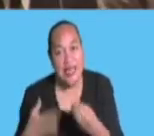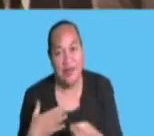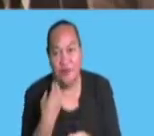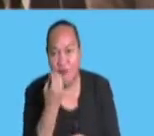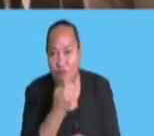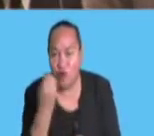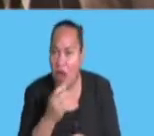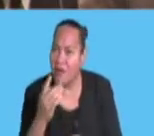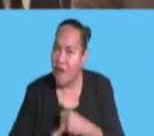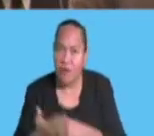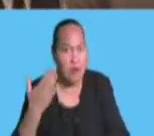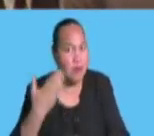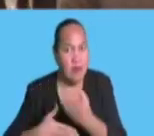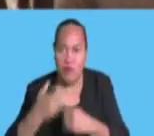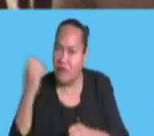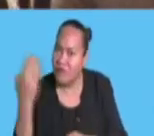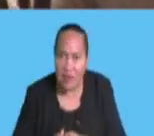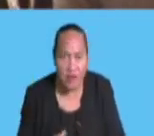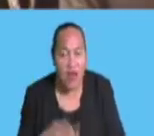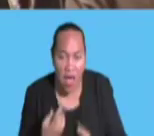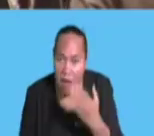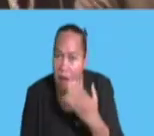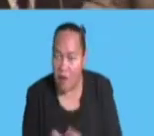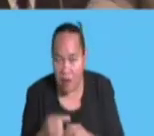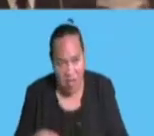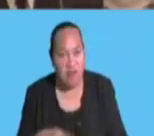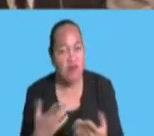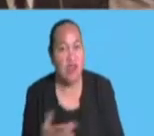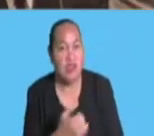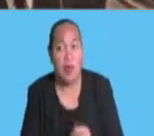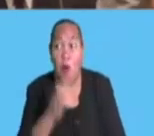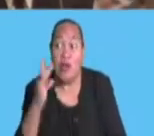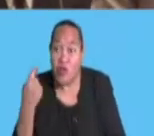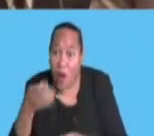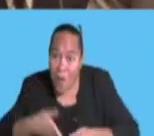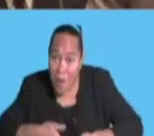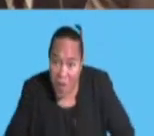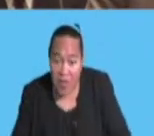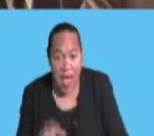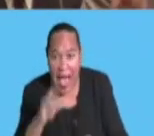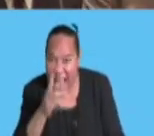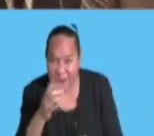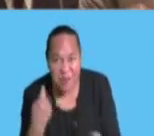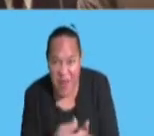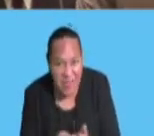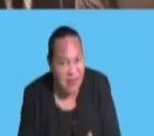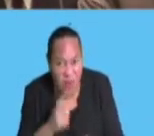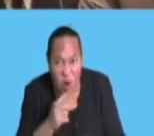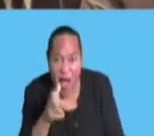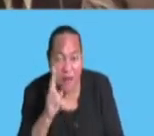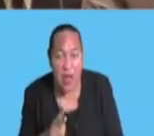has never happened before until this government came into place. And when she's about to give birth and she has no money to look after the baby, government gives